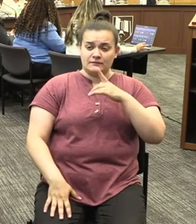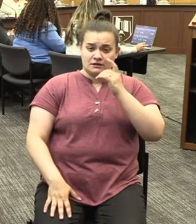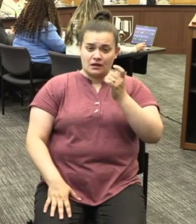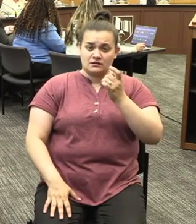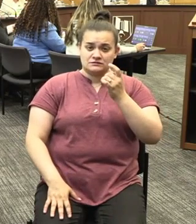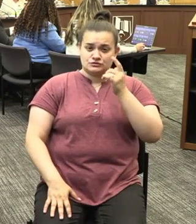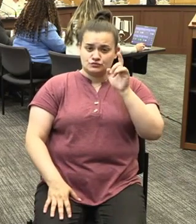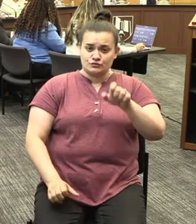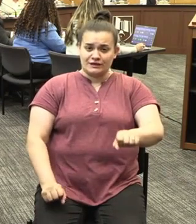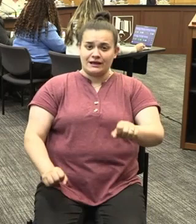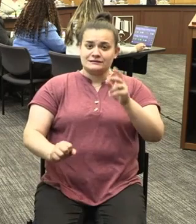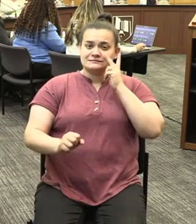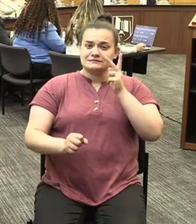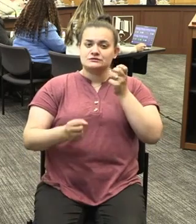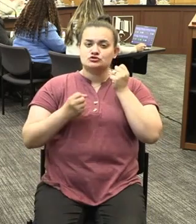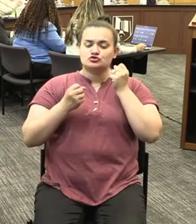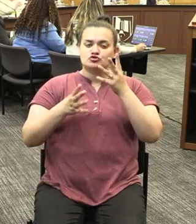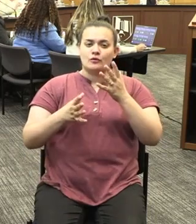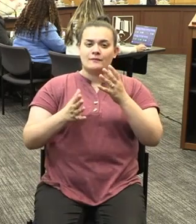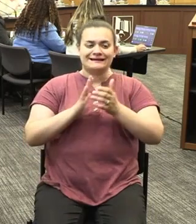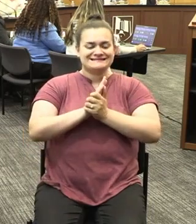see so many talented